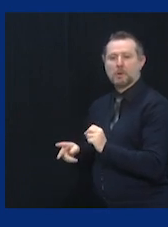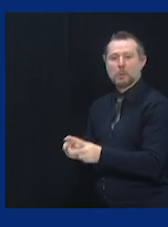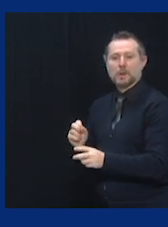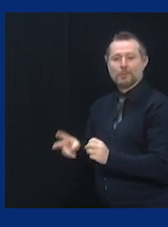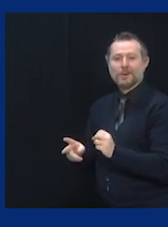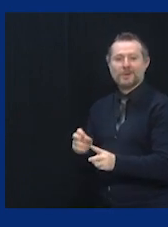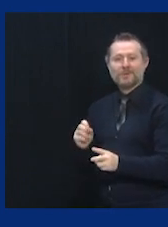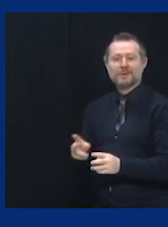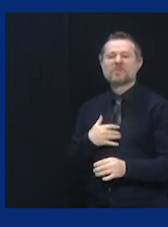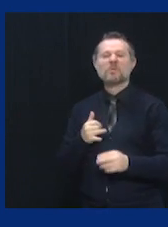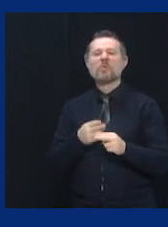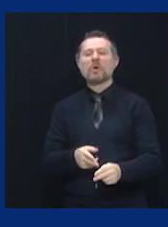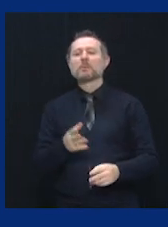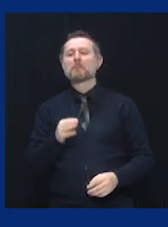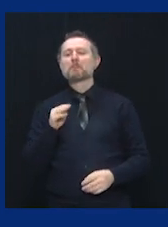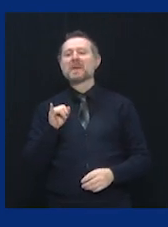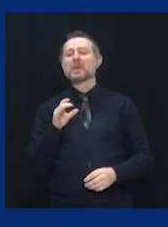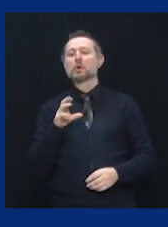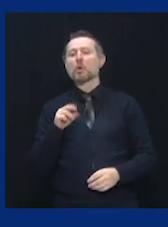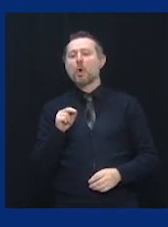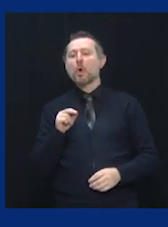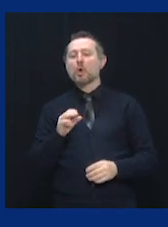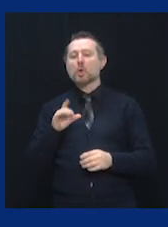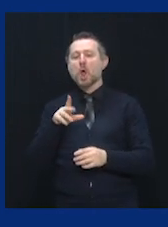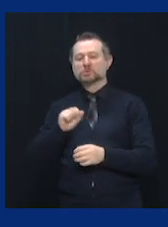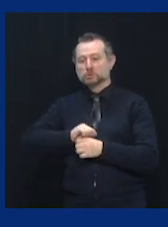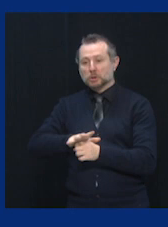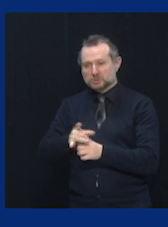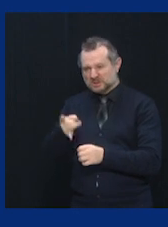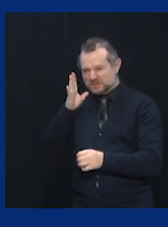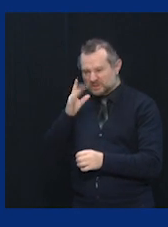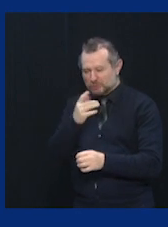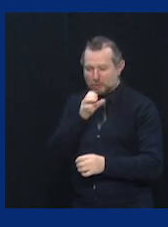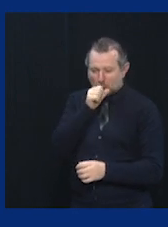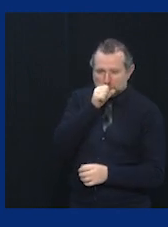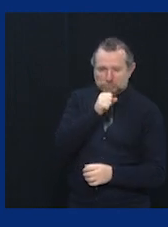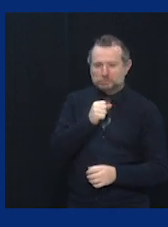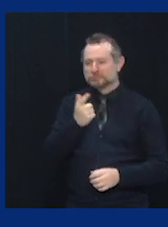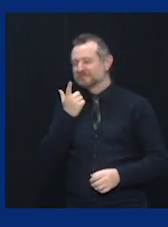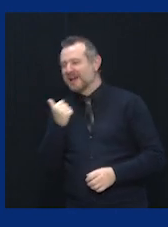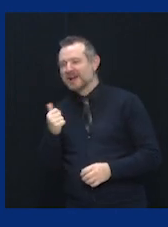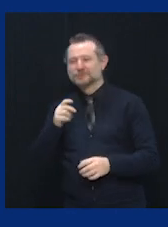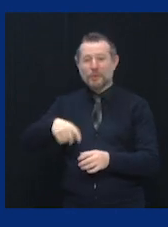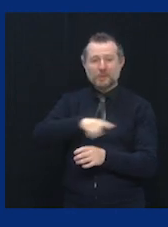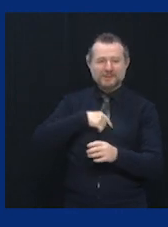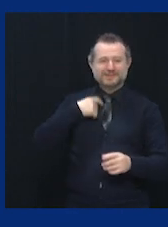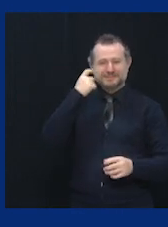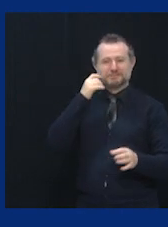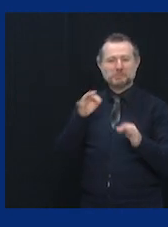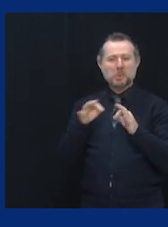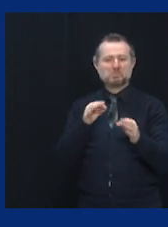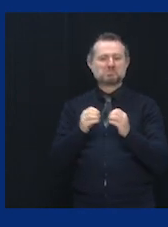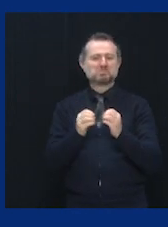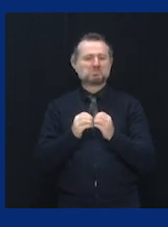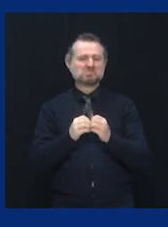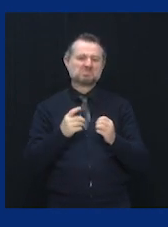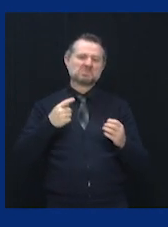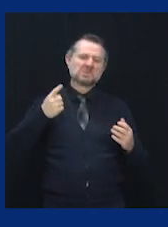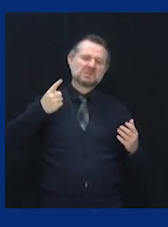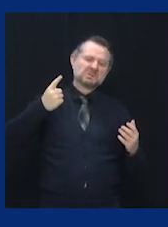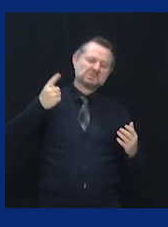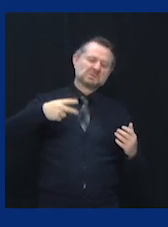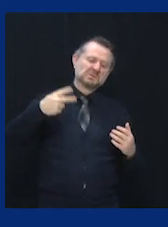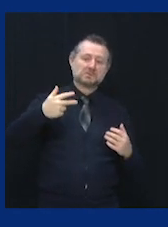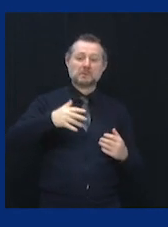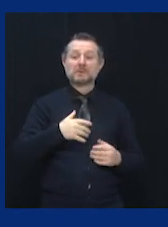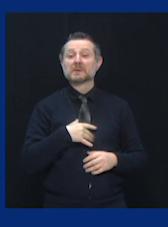call microcluster zones, orange zones, et cetera. And we're going to be talking more about that in the coming days. Department of